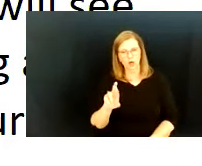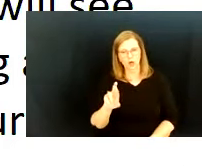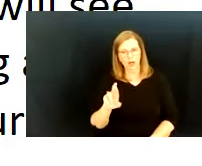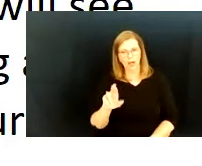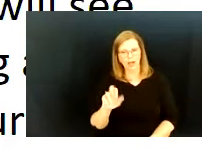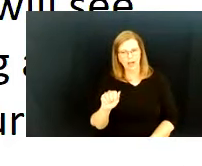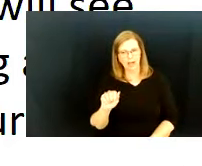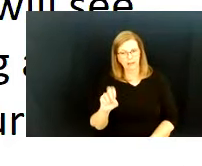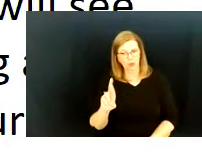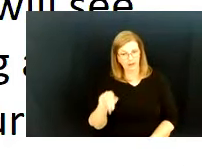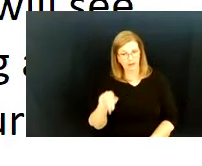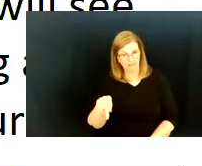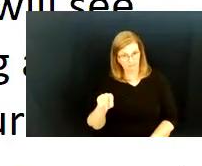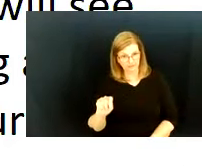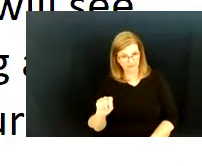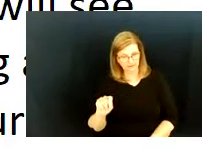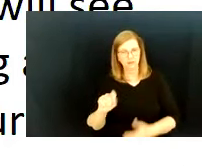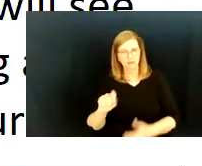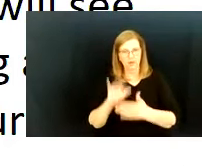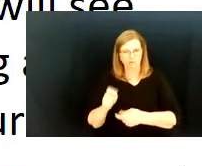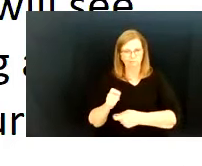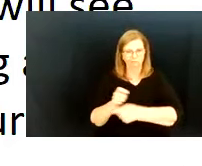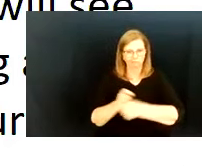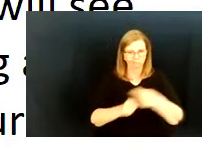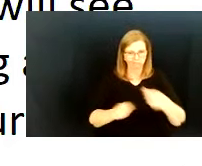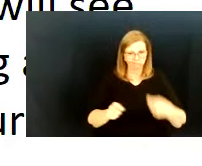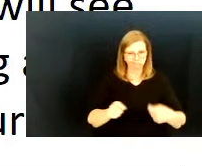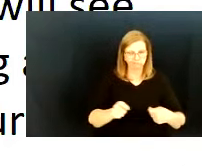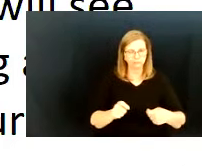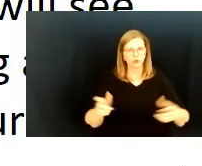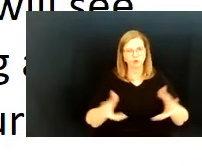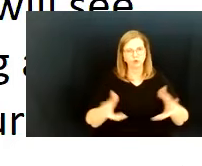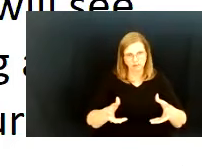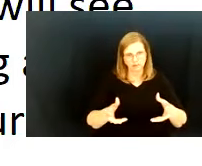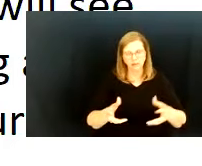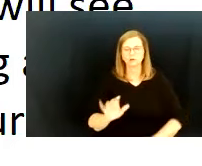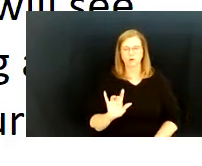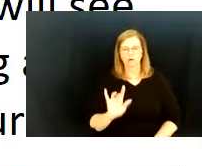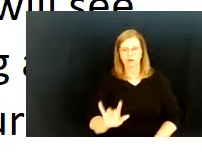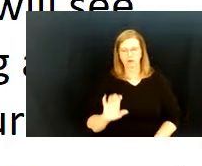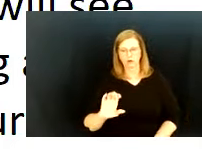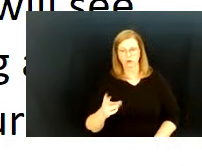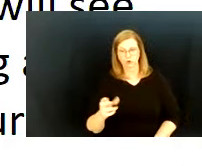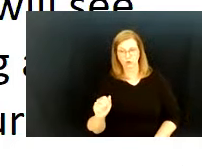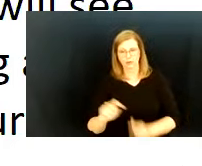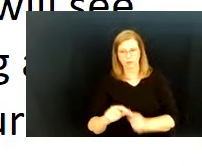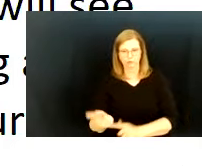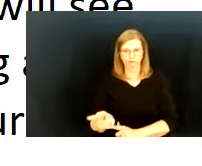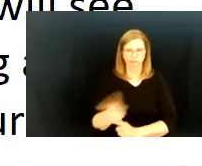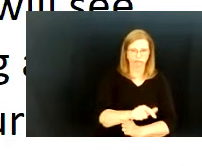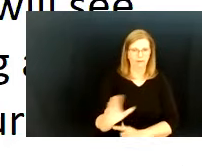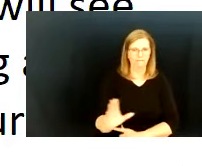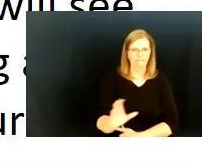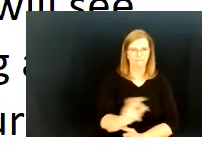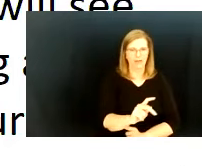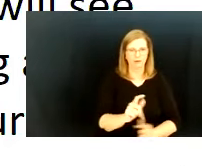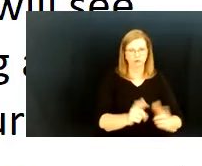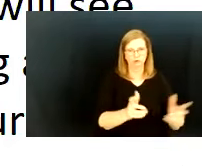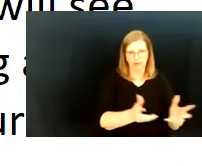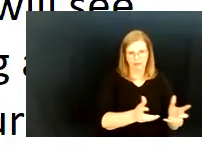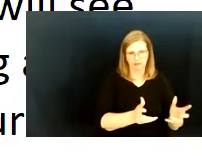place of the chat, so you would need to click on the chat to go back to it. So you see the